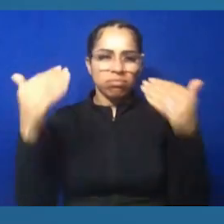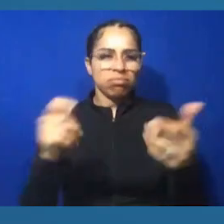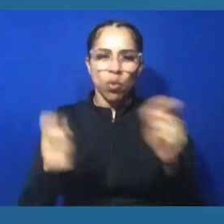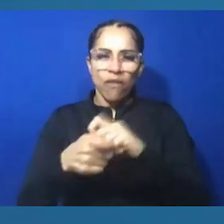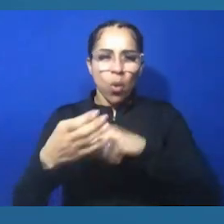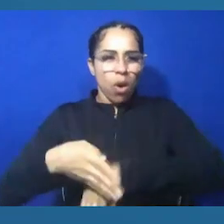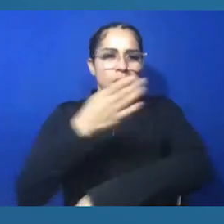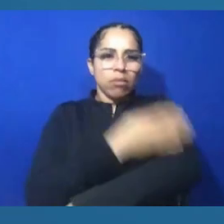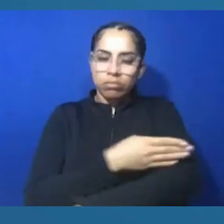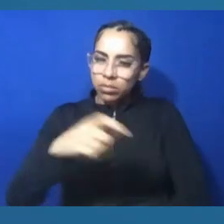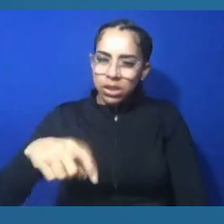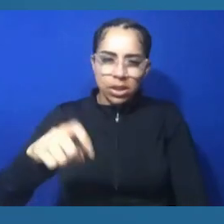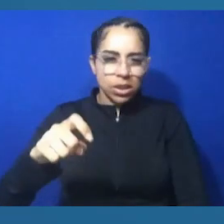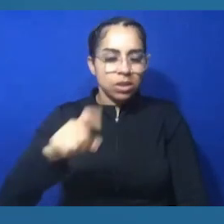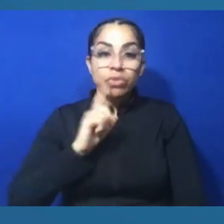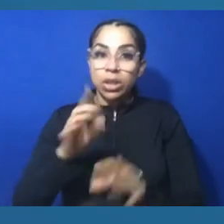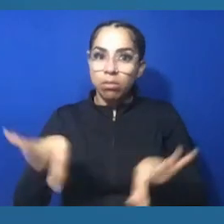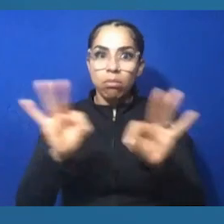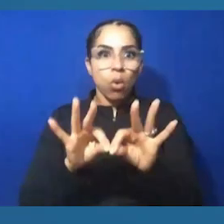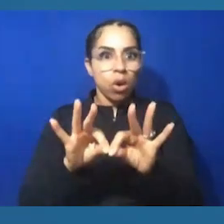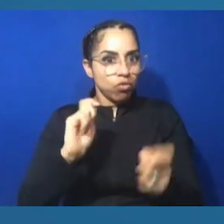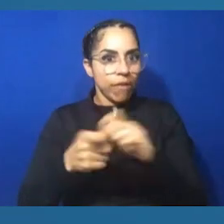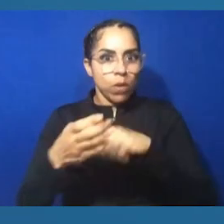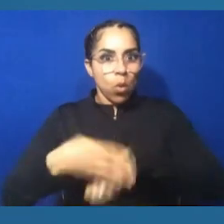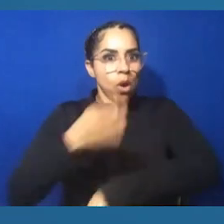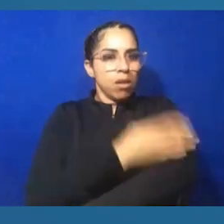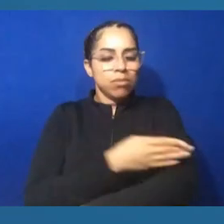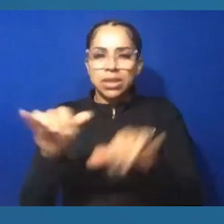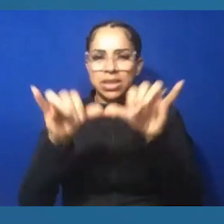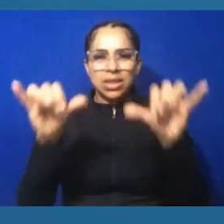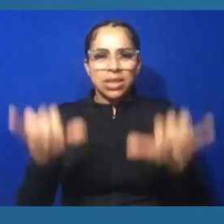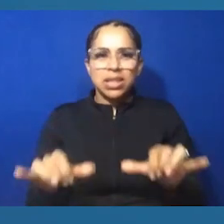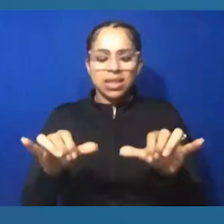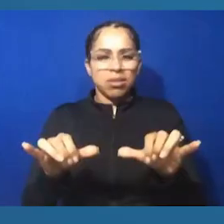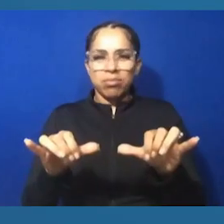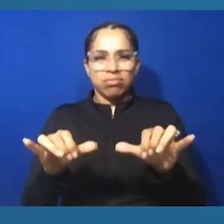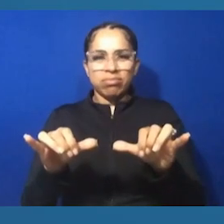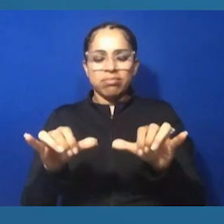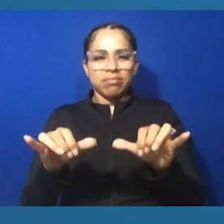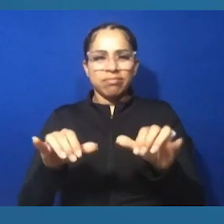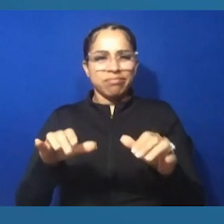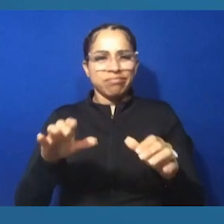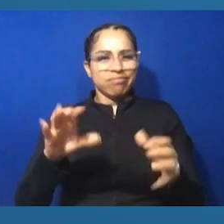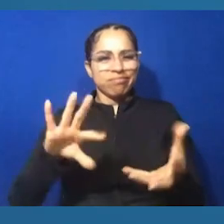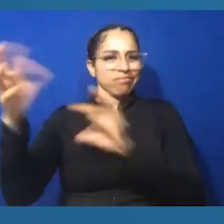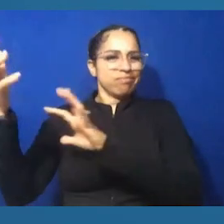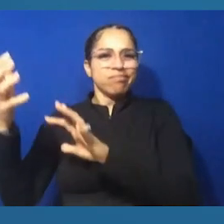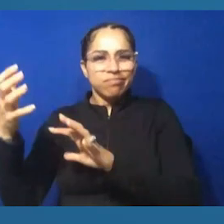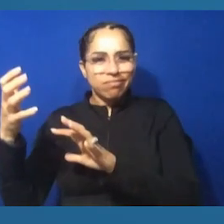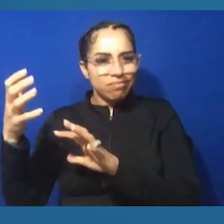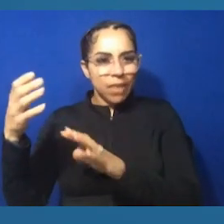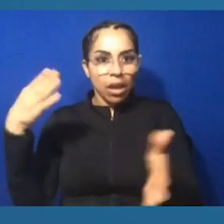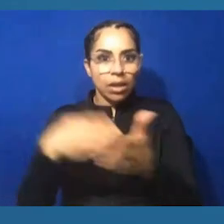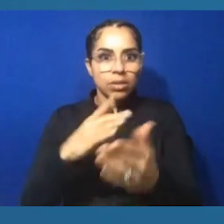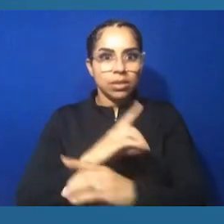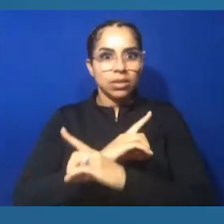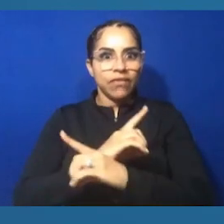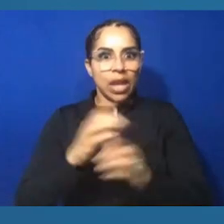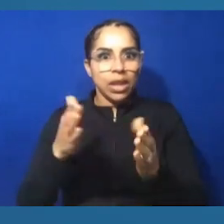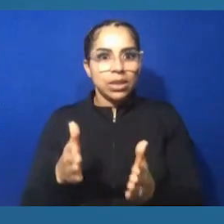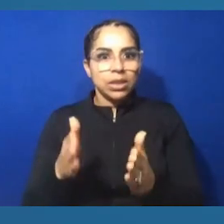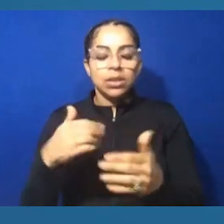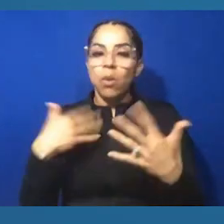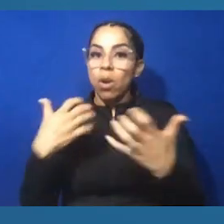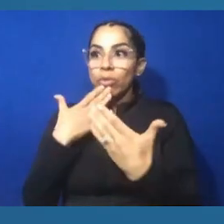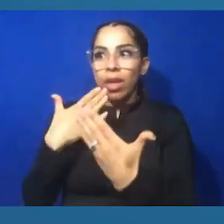behind many of them because the system was skewed against the defendants. And I want to thank the legislature for what they did then.